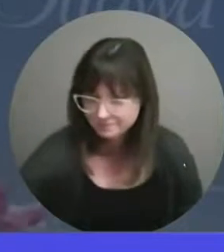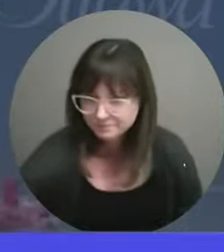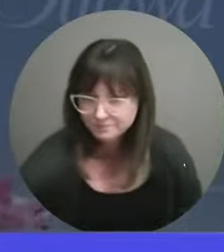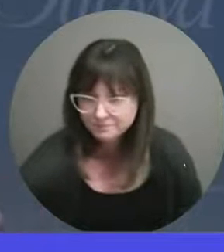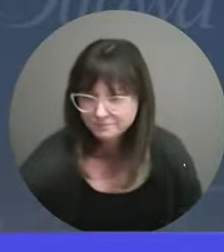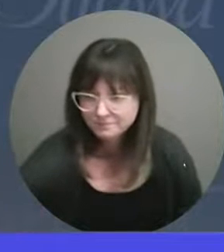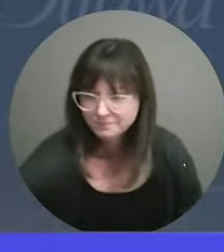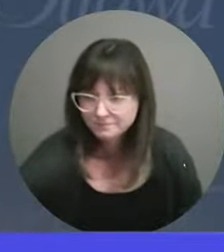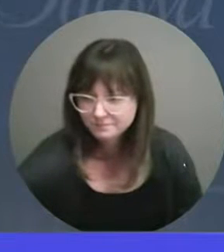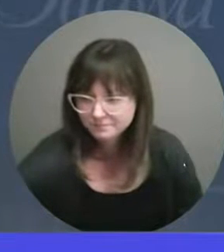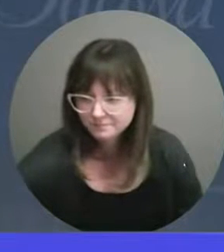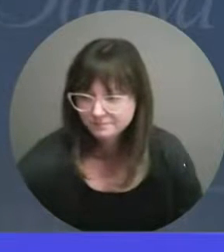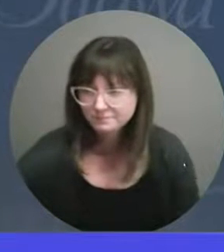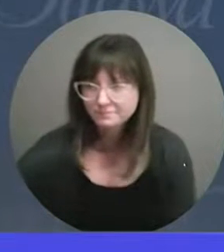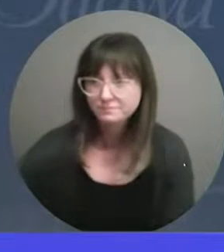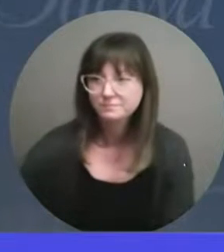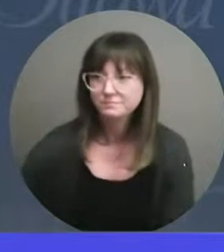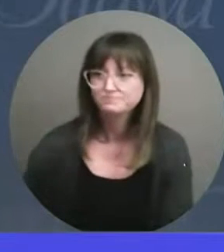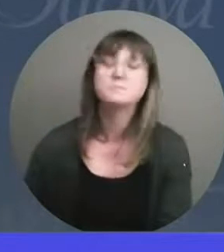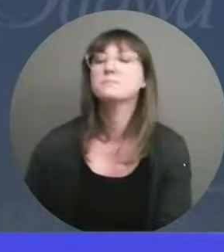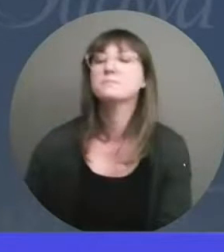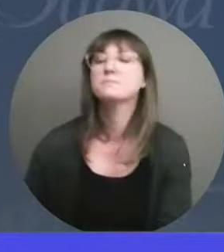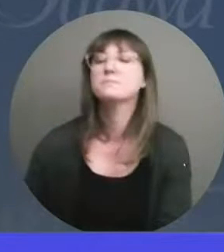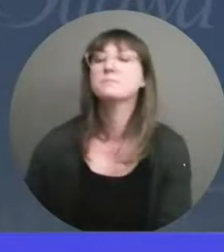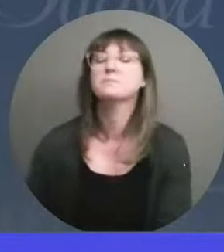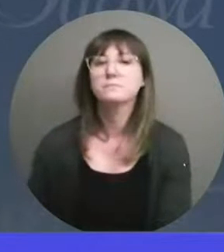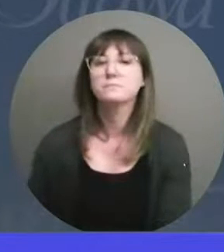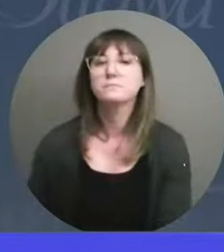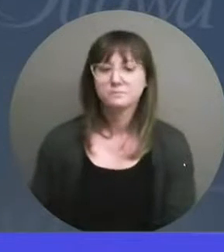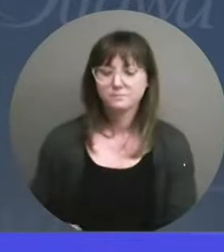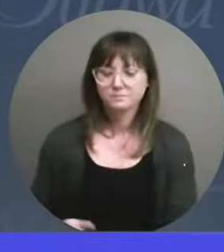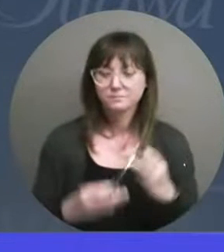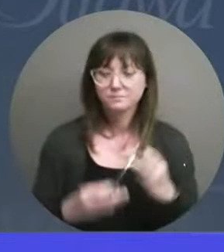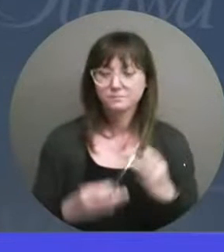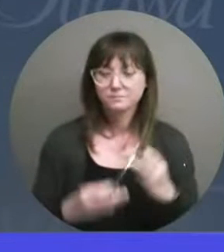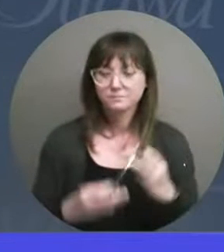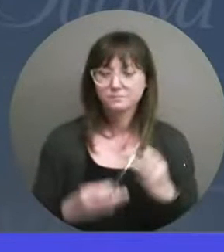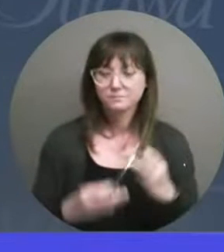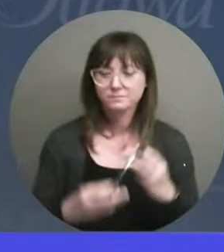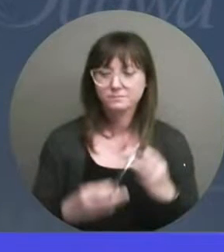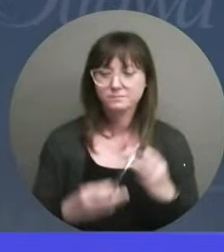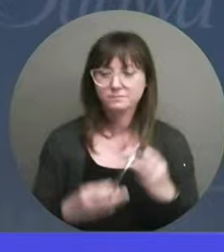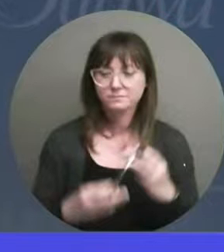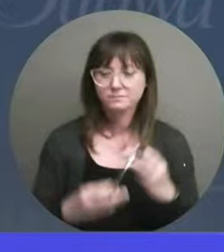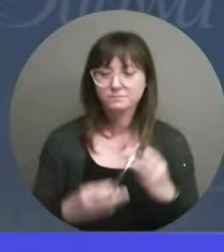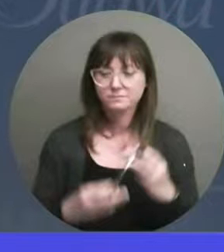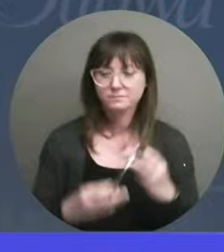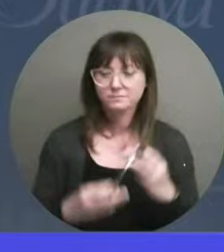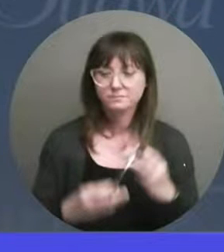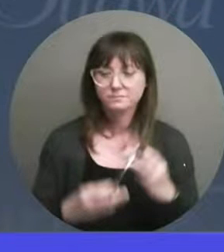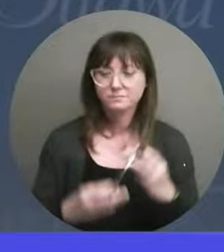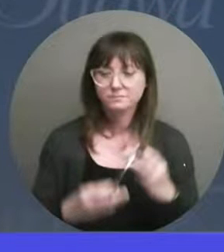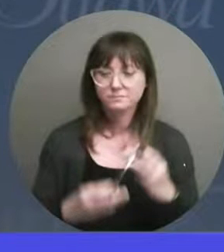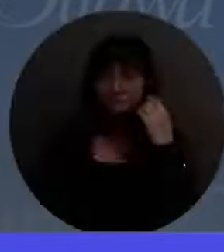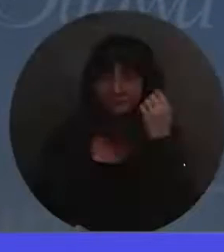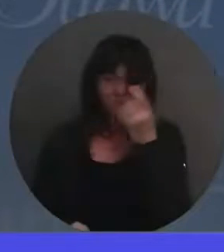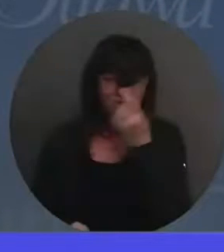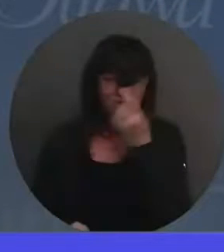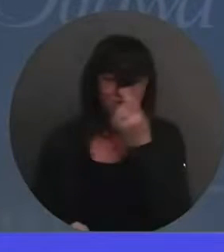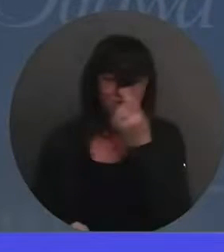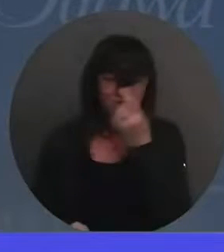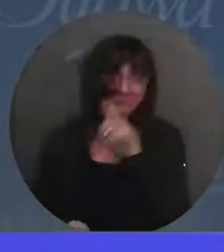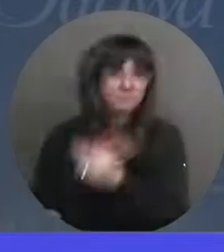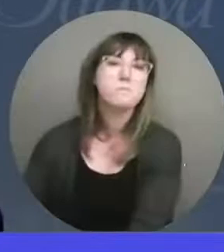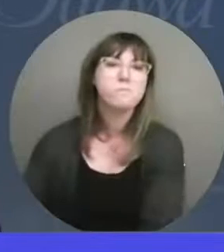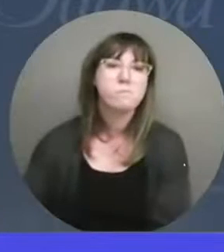and the private sector, with restaurant closings and shops boarding up and so on. So this is, I call this